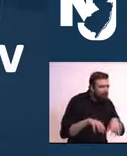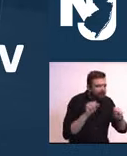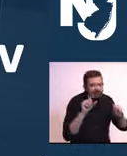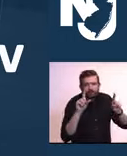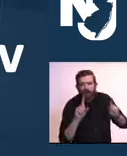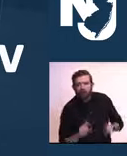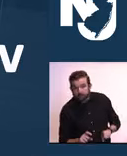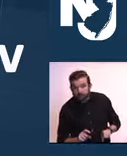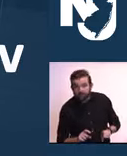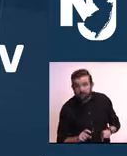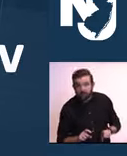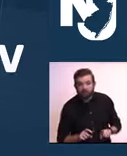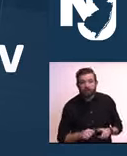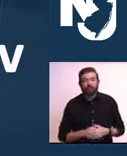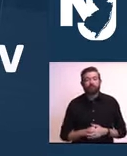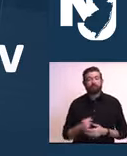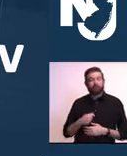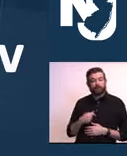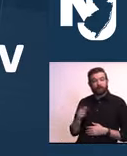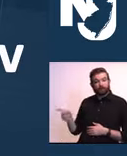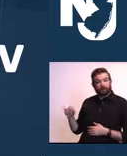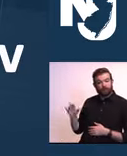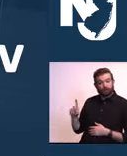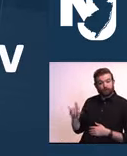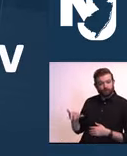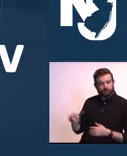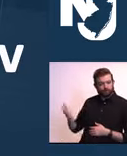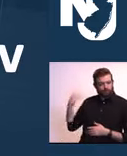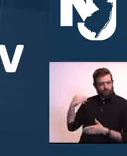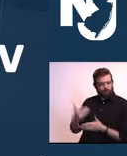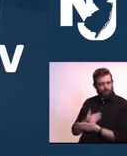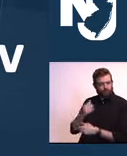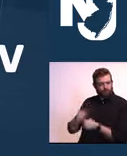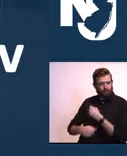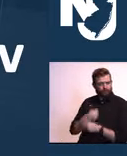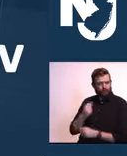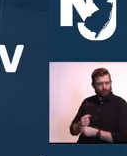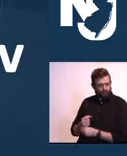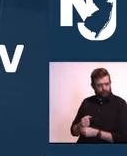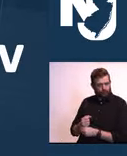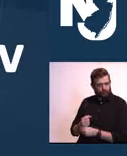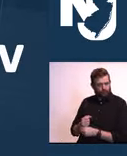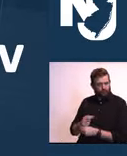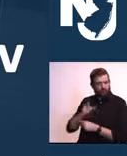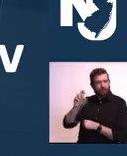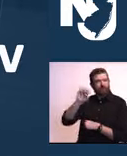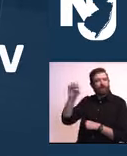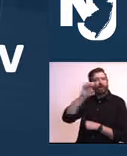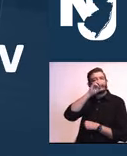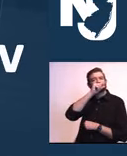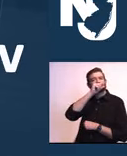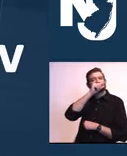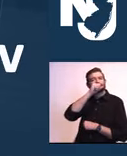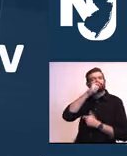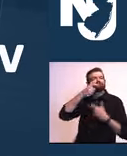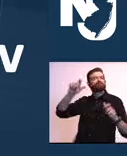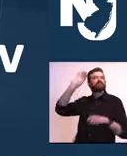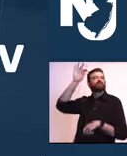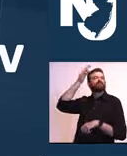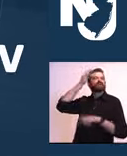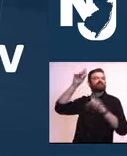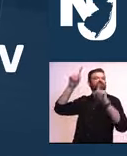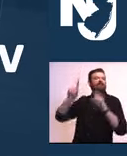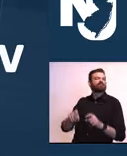together on New Year's Eve day at 90 Halsted Street in East Orange for that mega federal site,